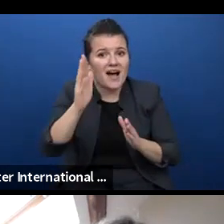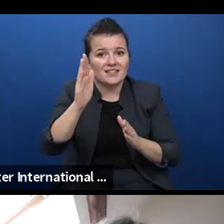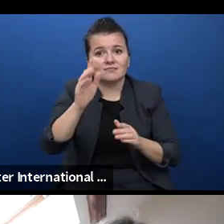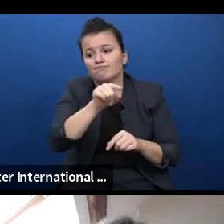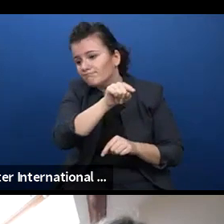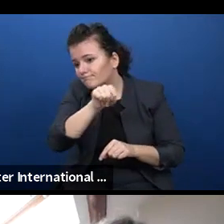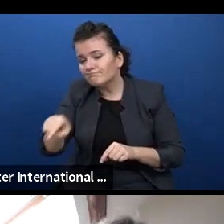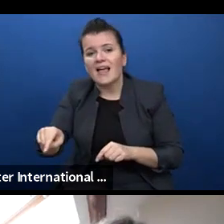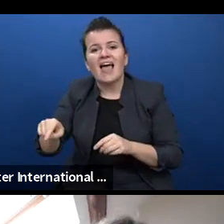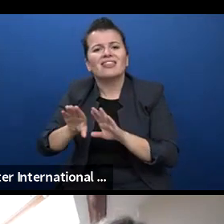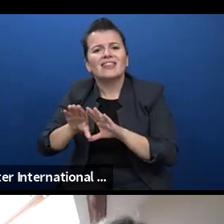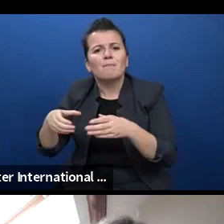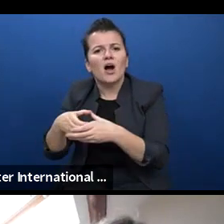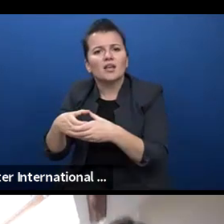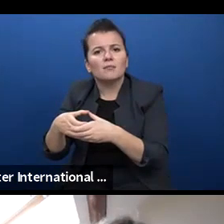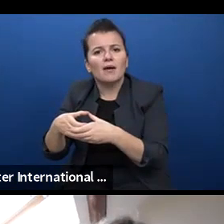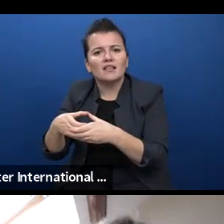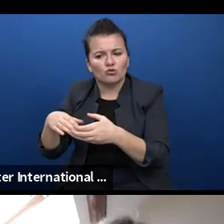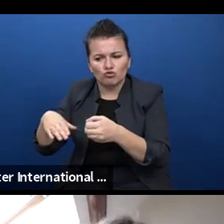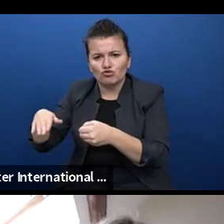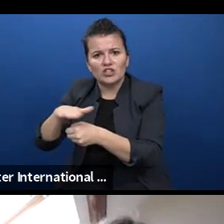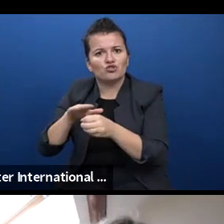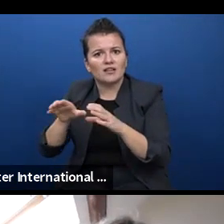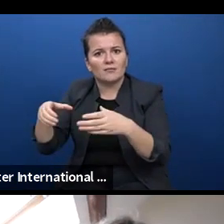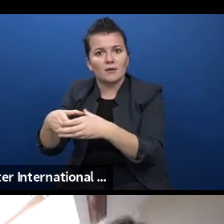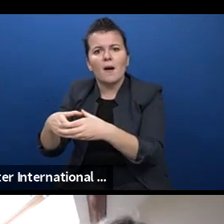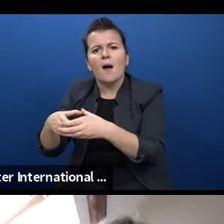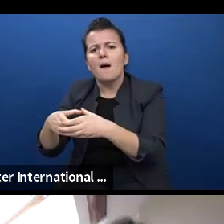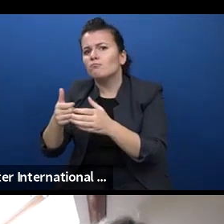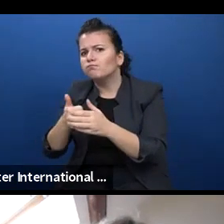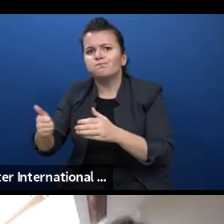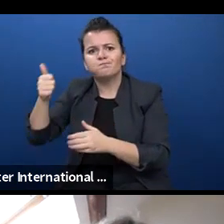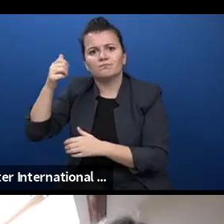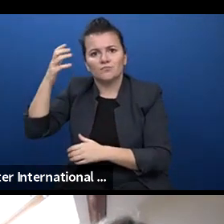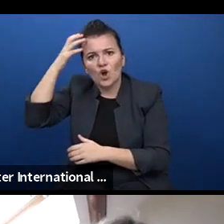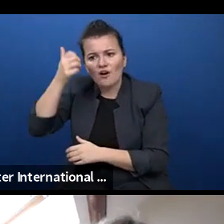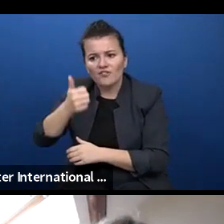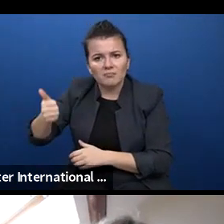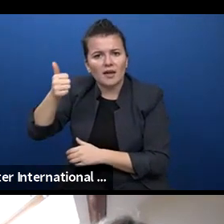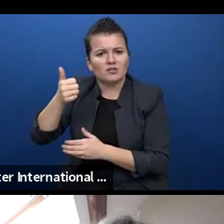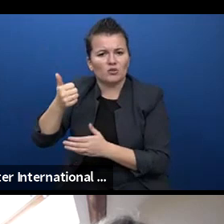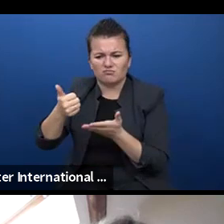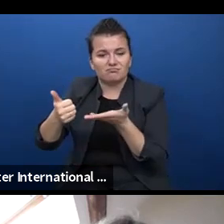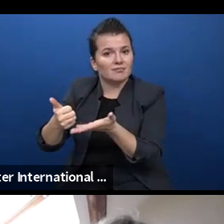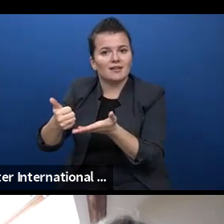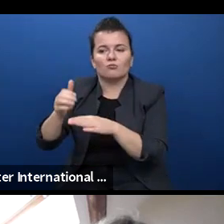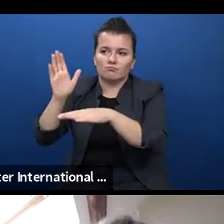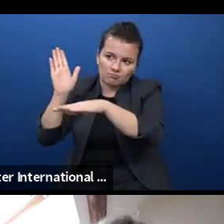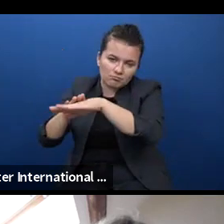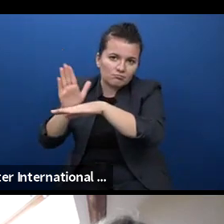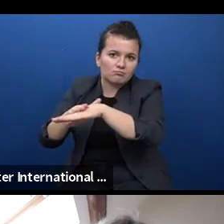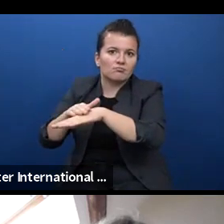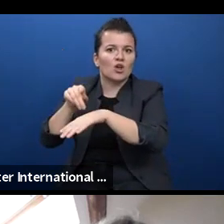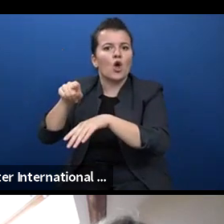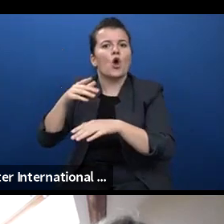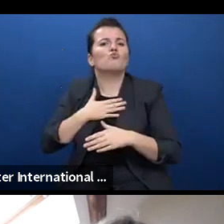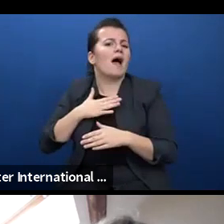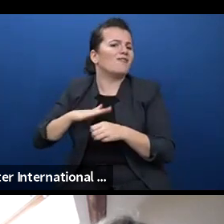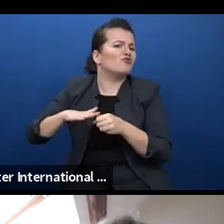regional department, to your managing authority in your member state, in your region, and tell them now that you